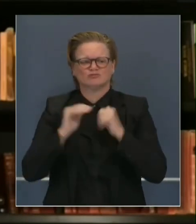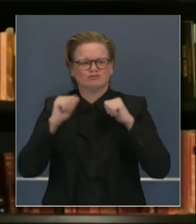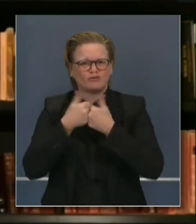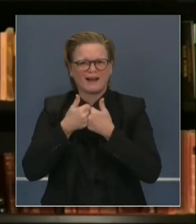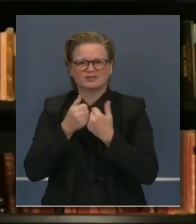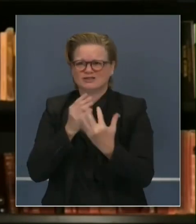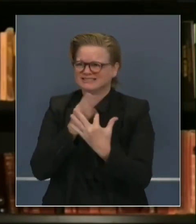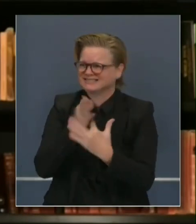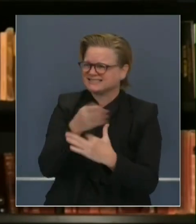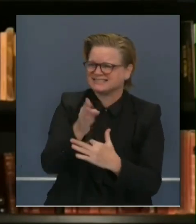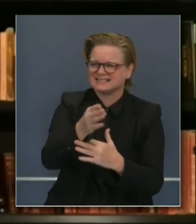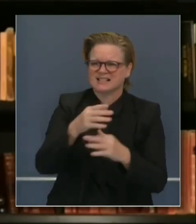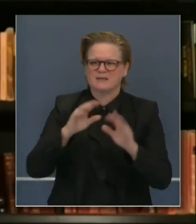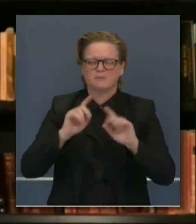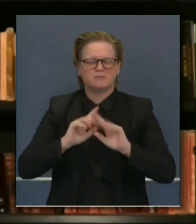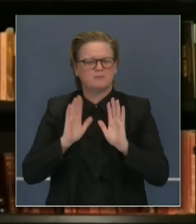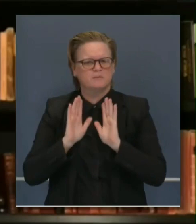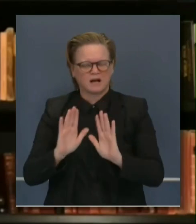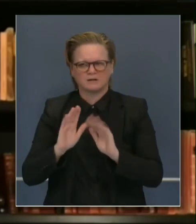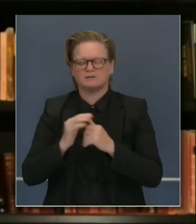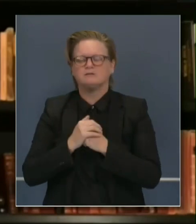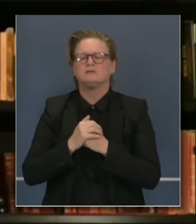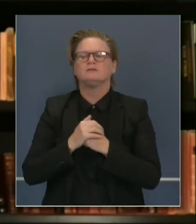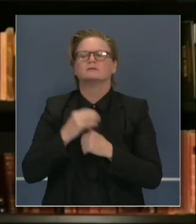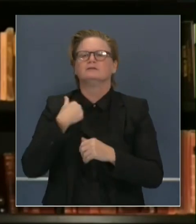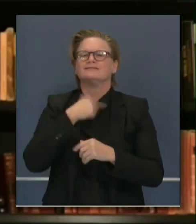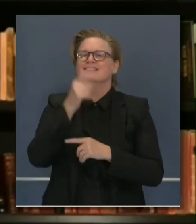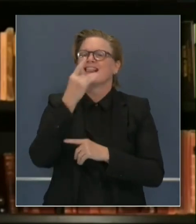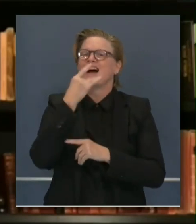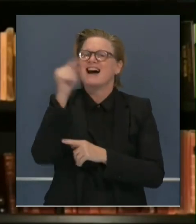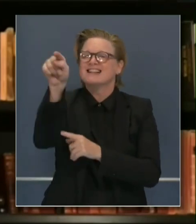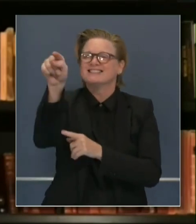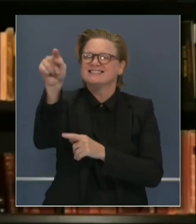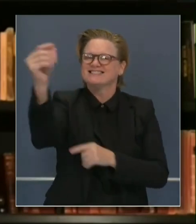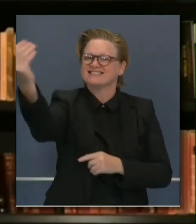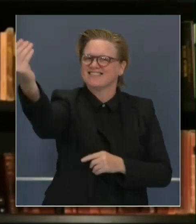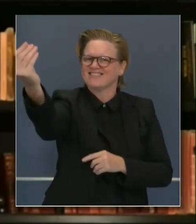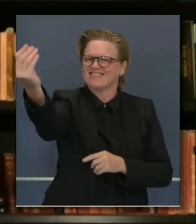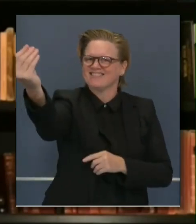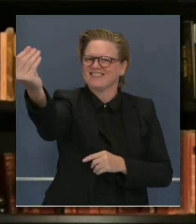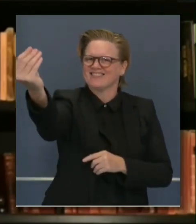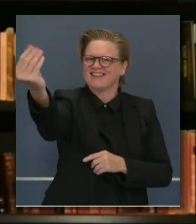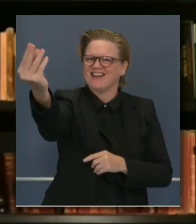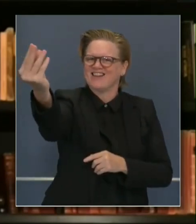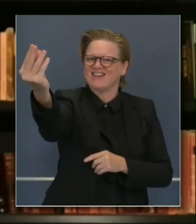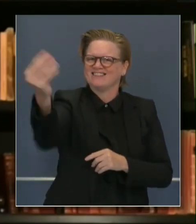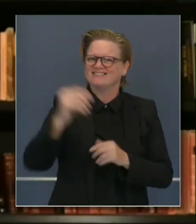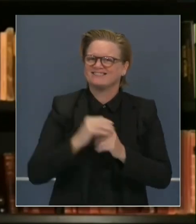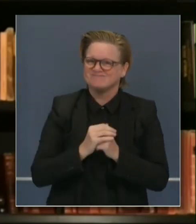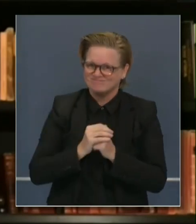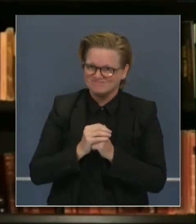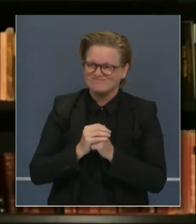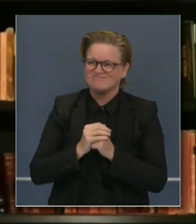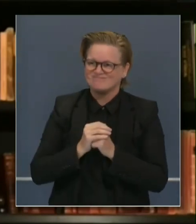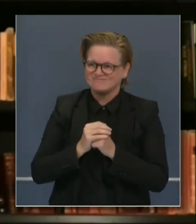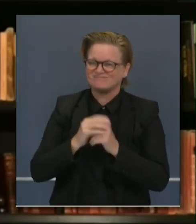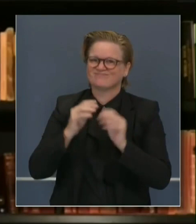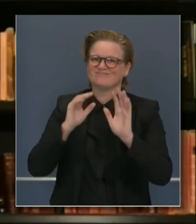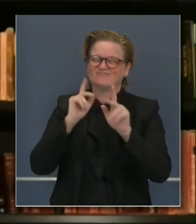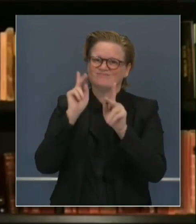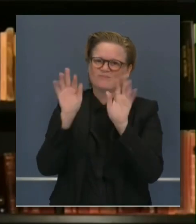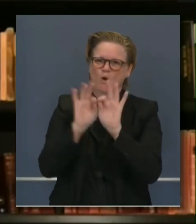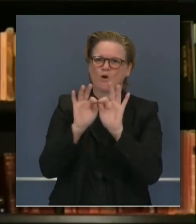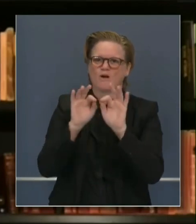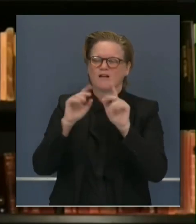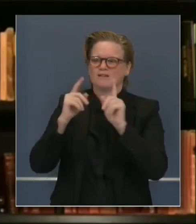We have light at the end of the tunnel. This is not a marathon any longer. This is a sprint. We are not asking for